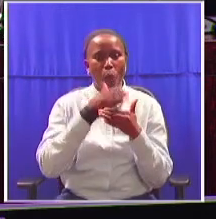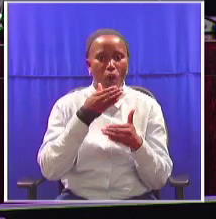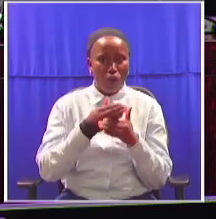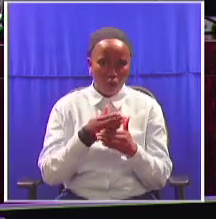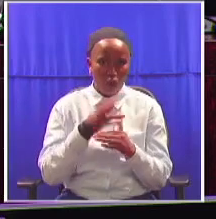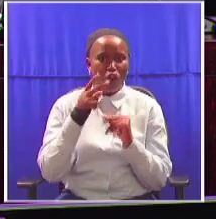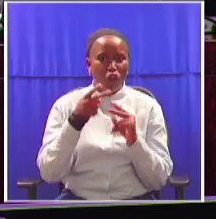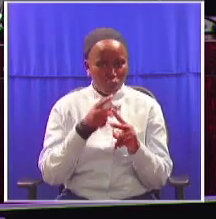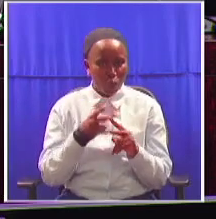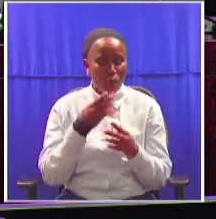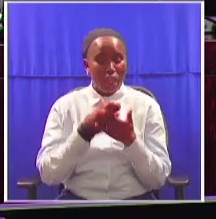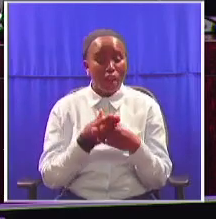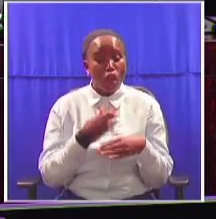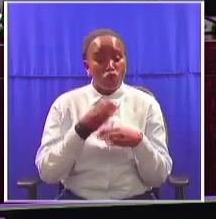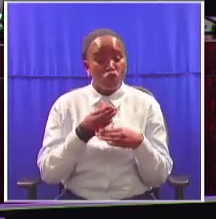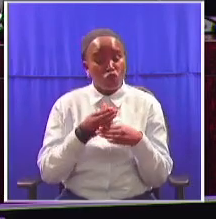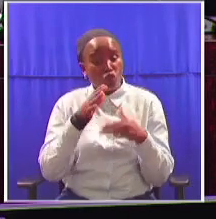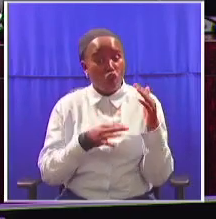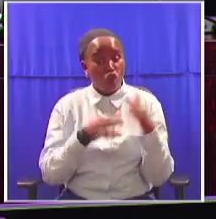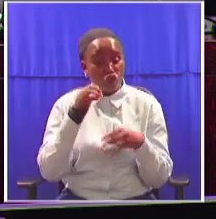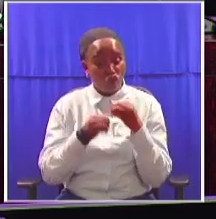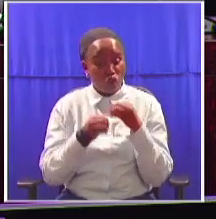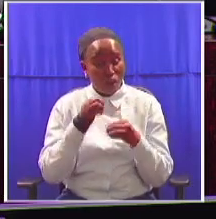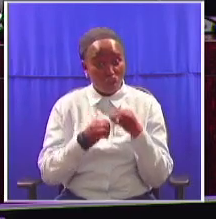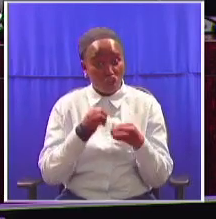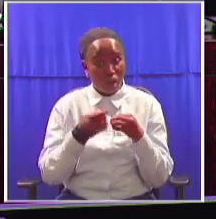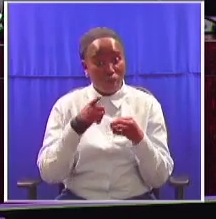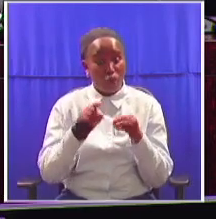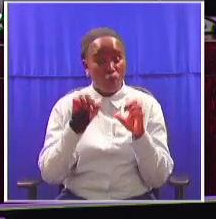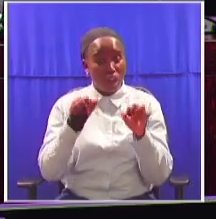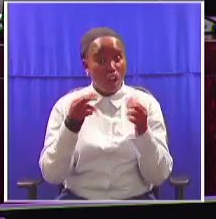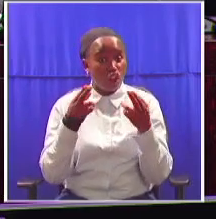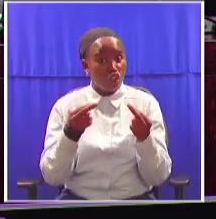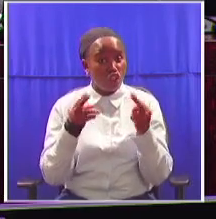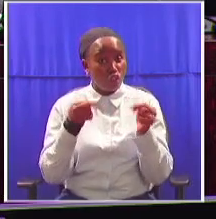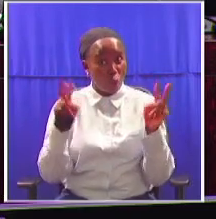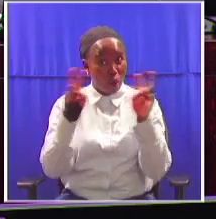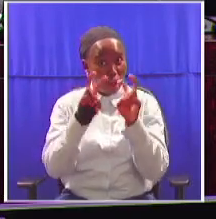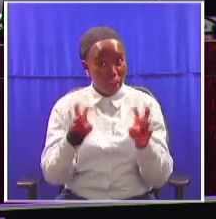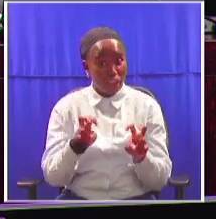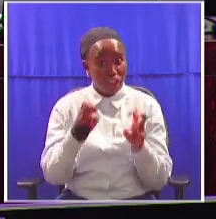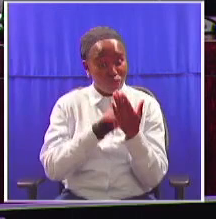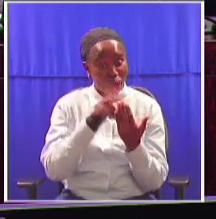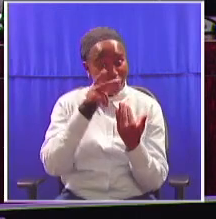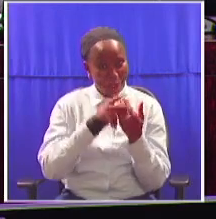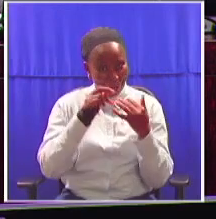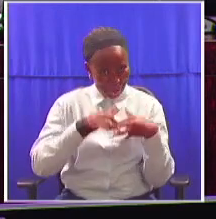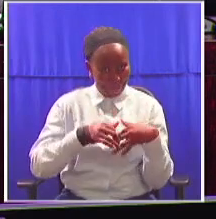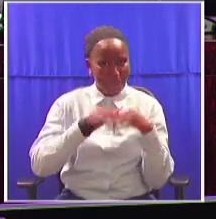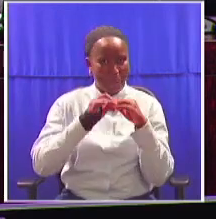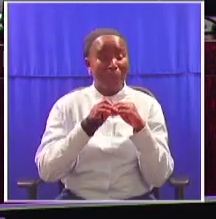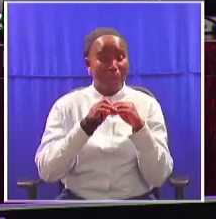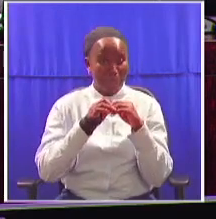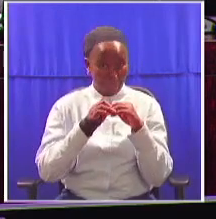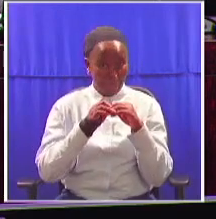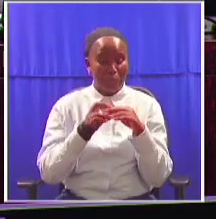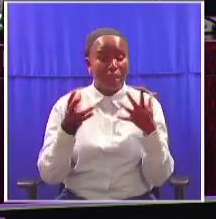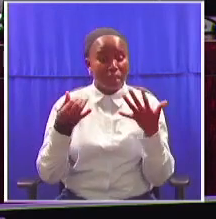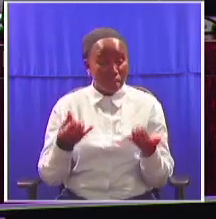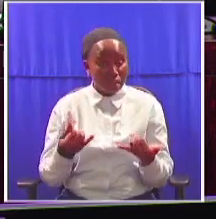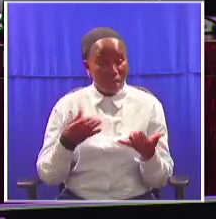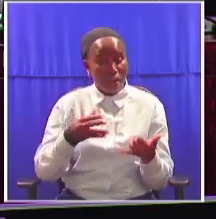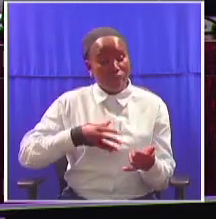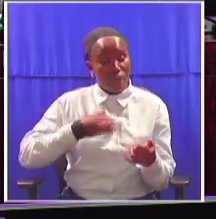the construction of renewable energy projects. I call on members of this